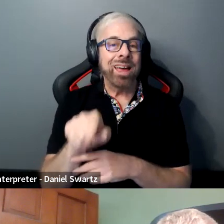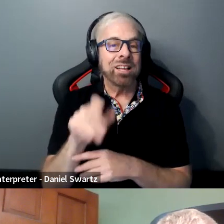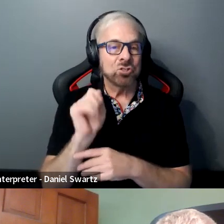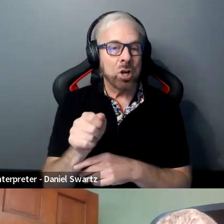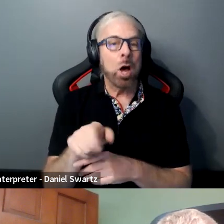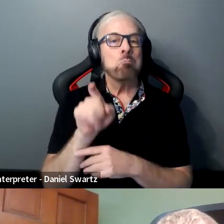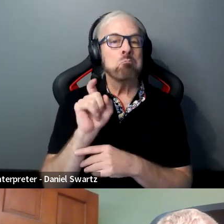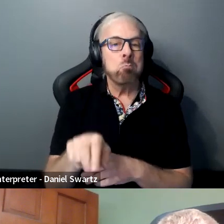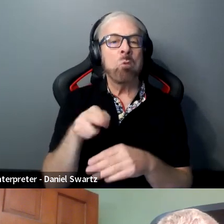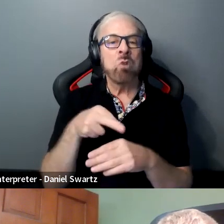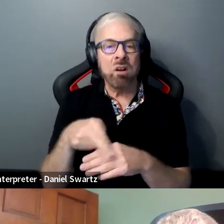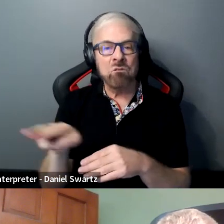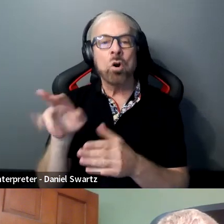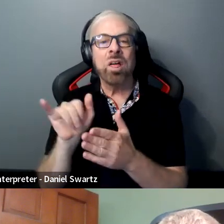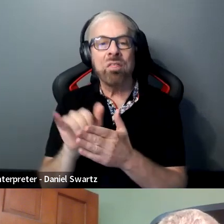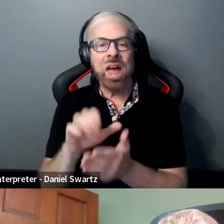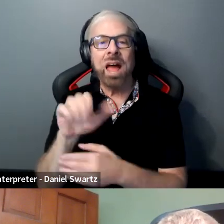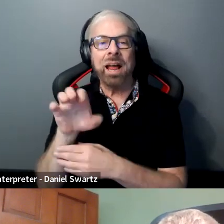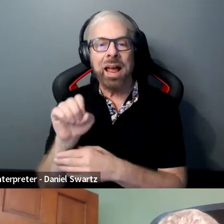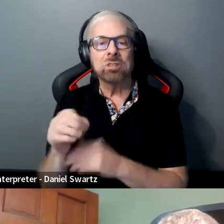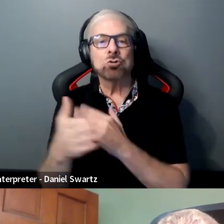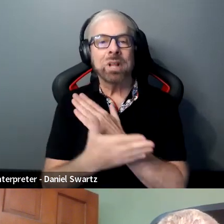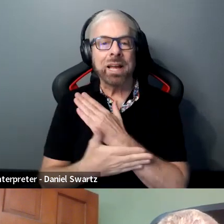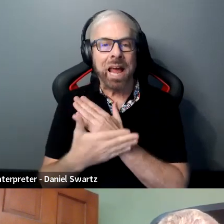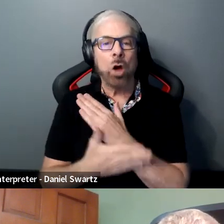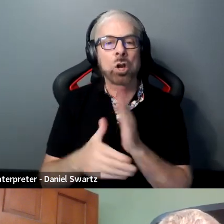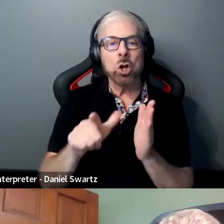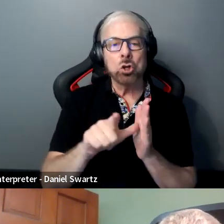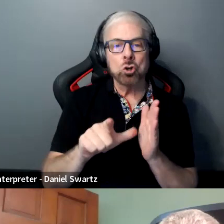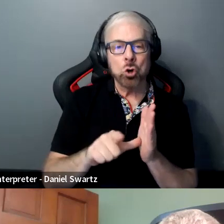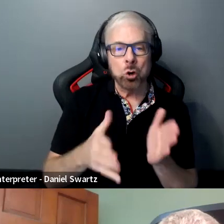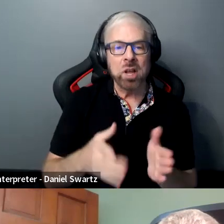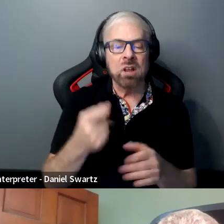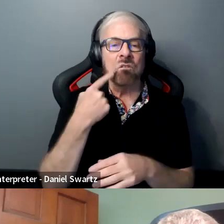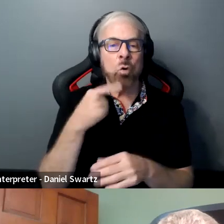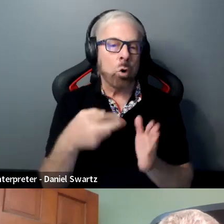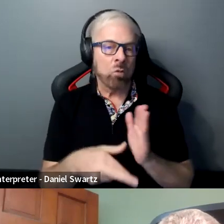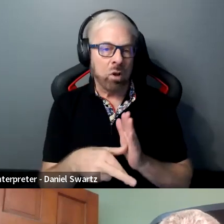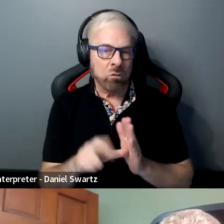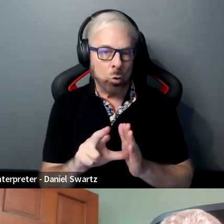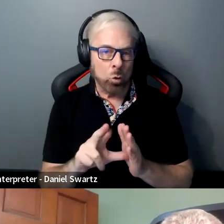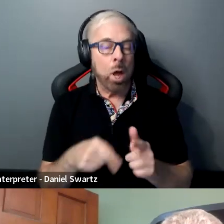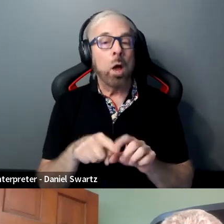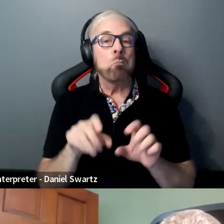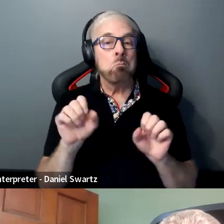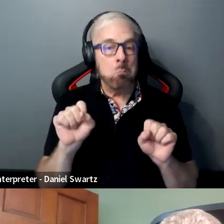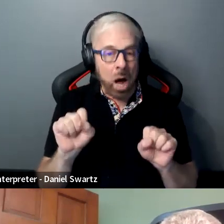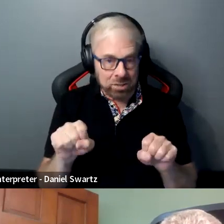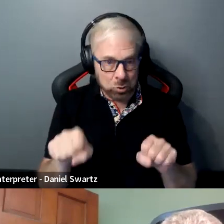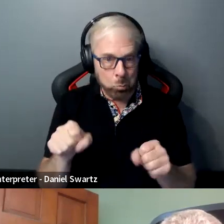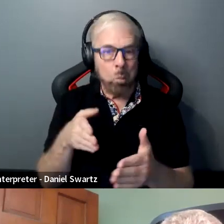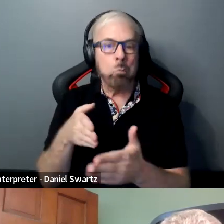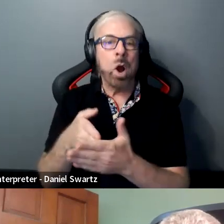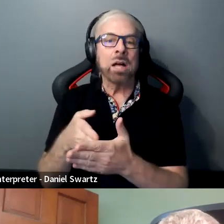the case to the county attorney for review and possible prosecution. Now, the House